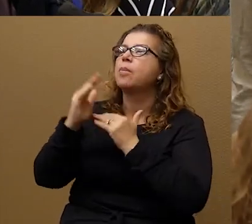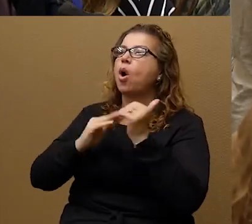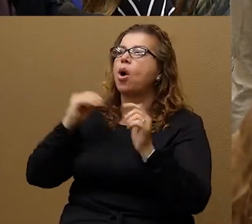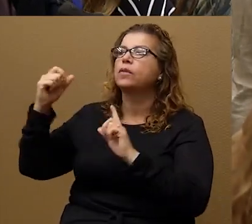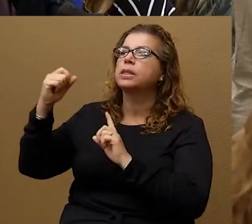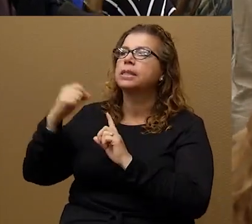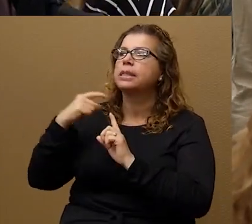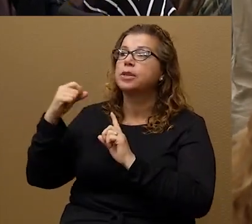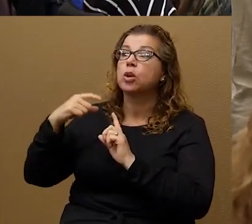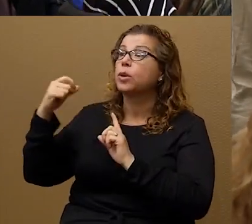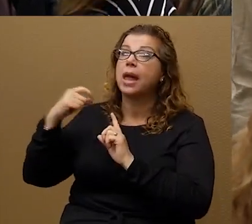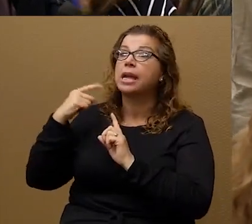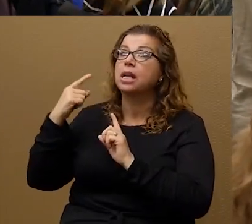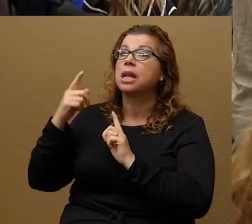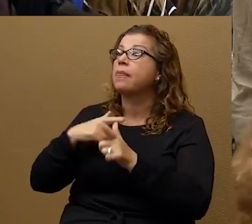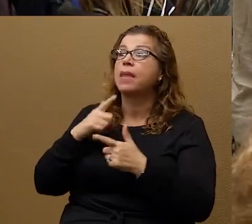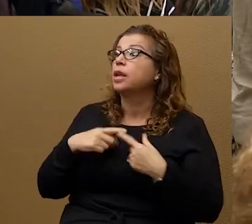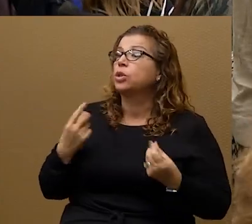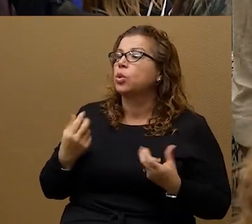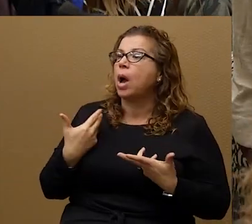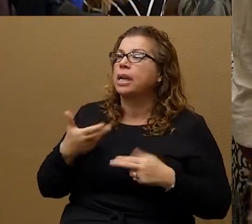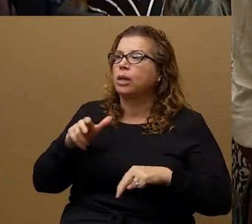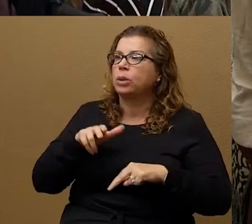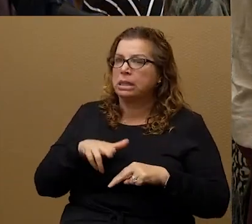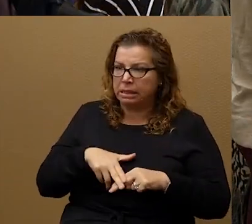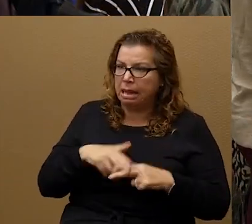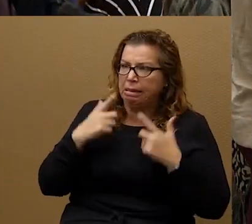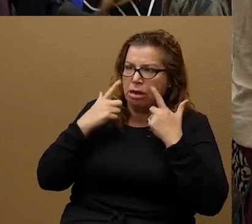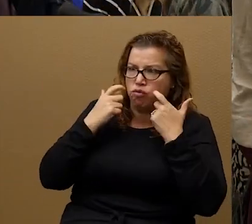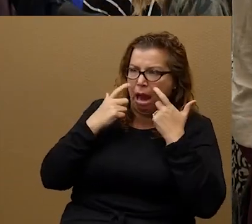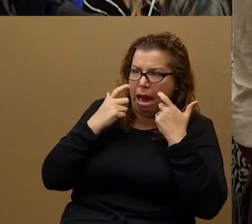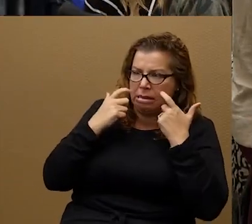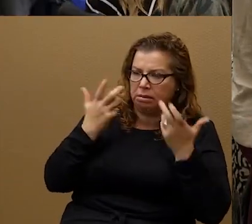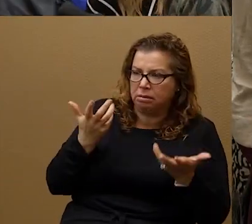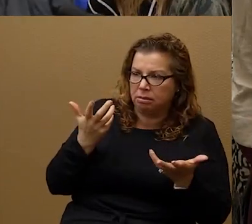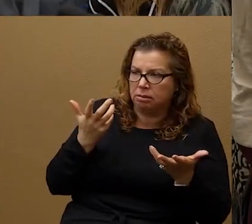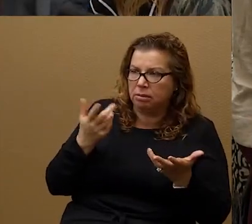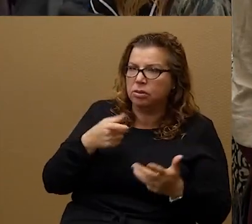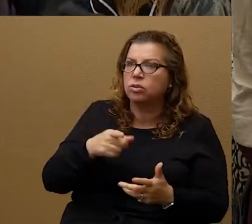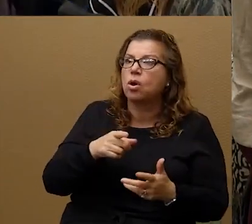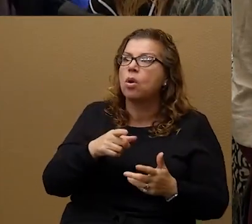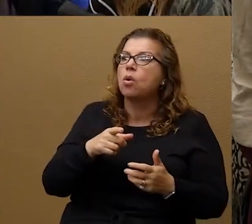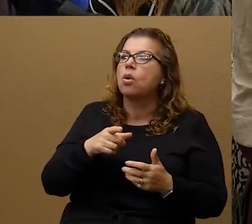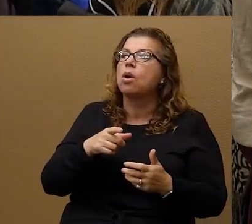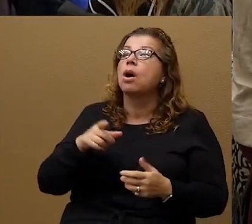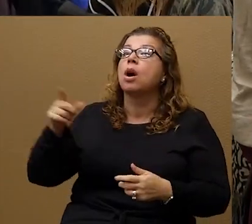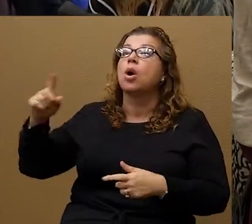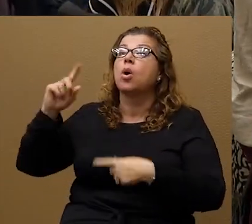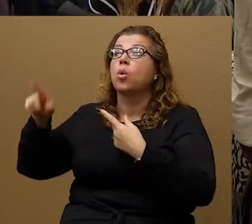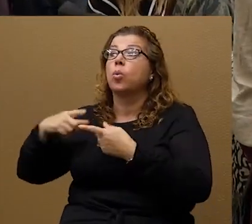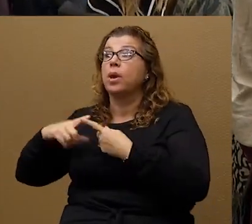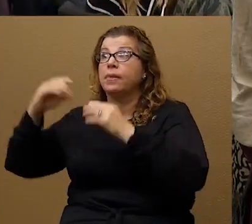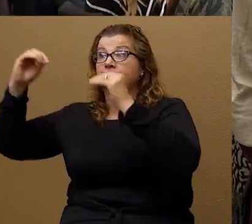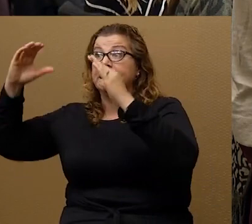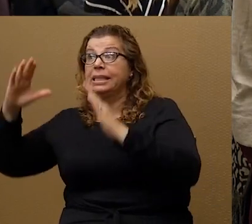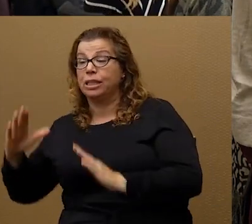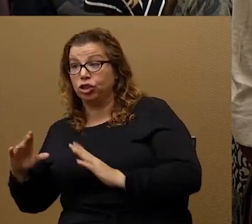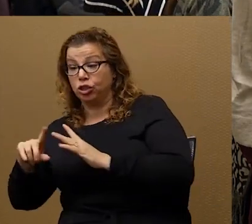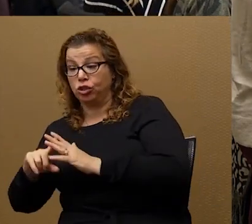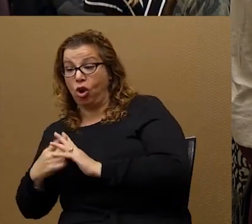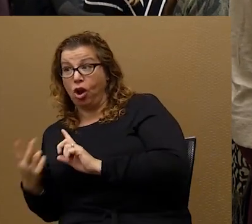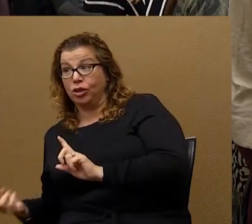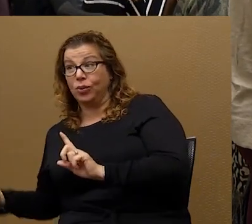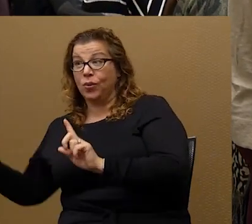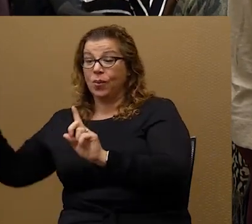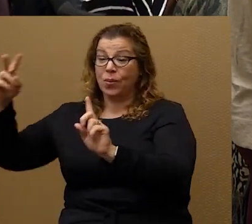down and start to cry. So what we did was he would get very upset right when the teacher was about to assign